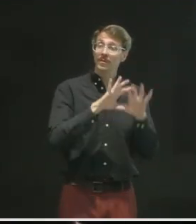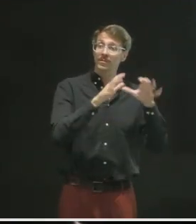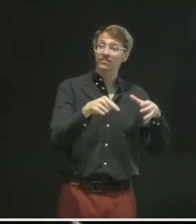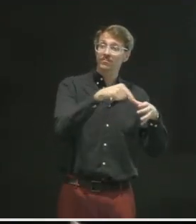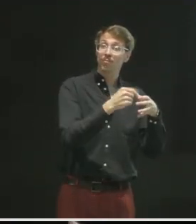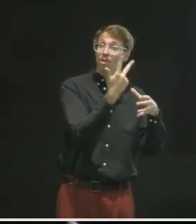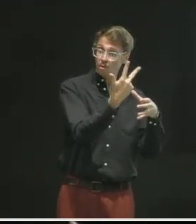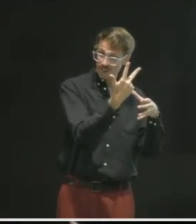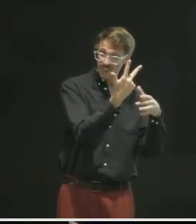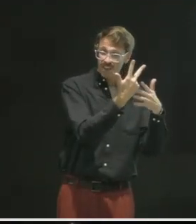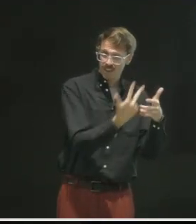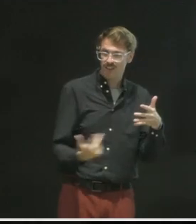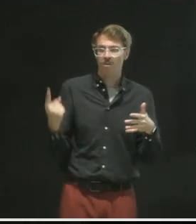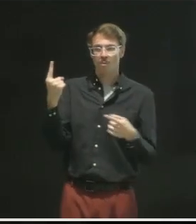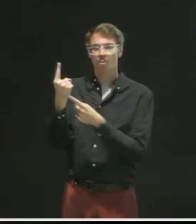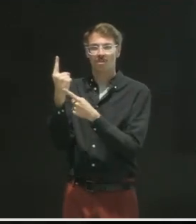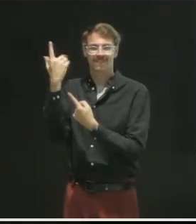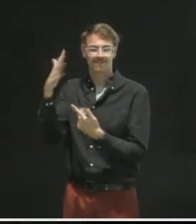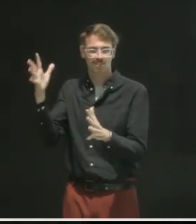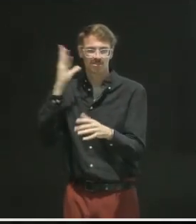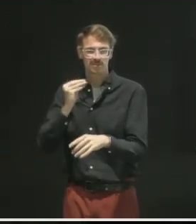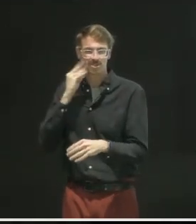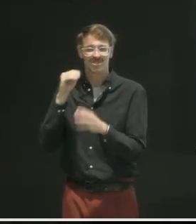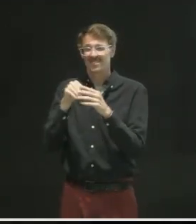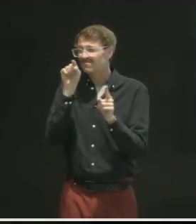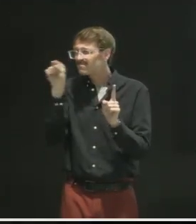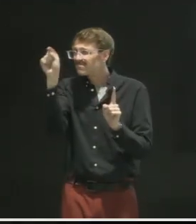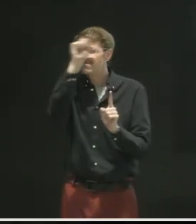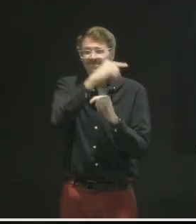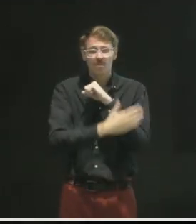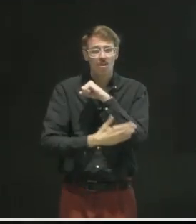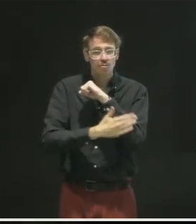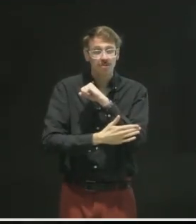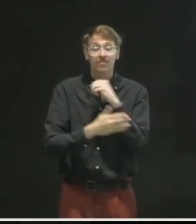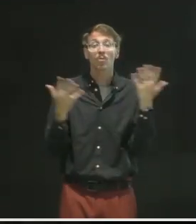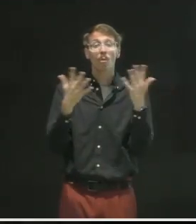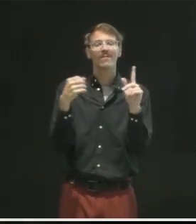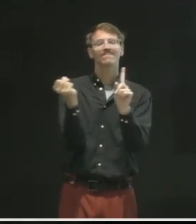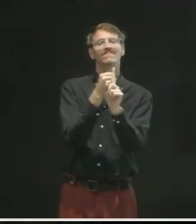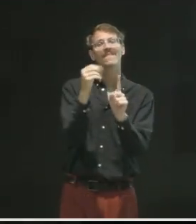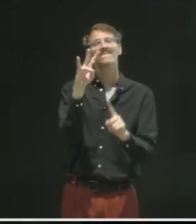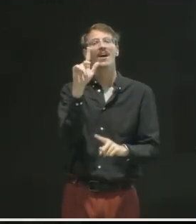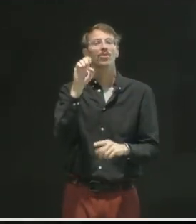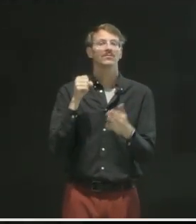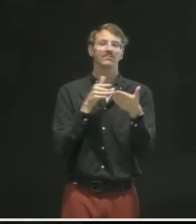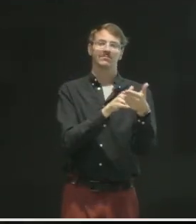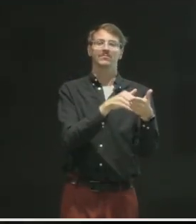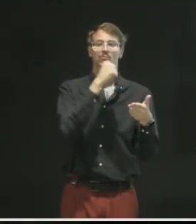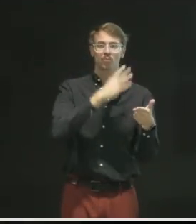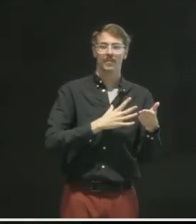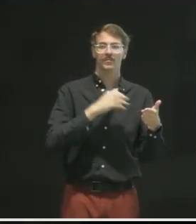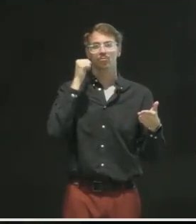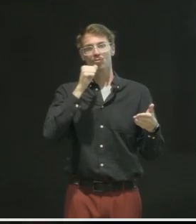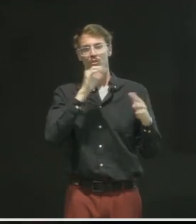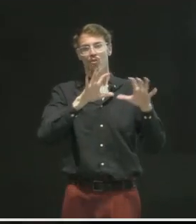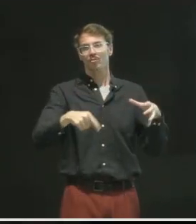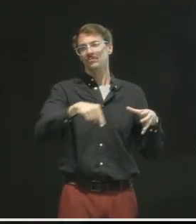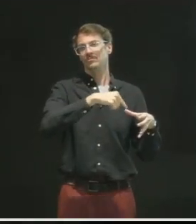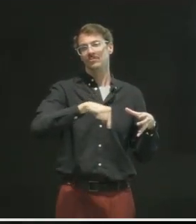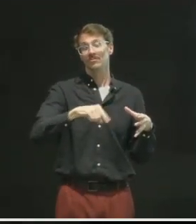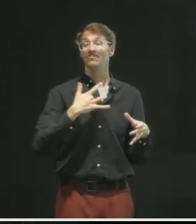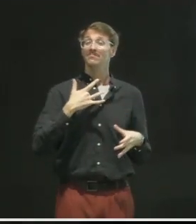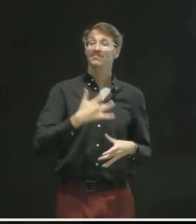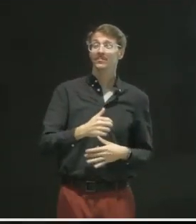country and community you work in. It's violence against women and girls, usually at the hands of husbands